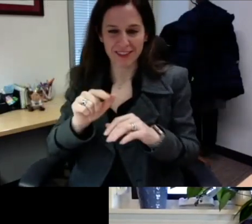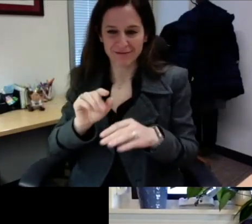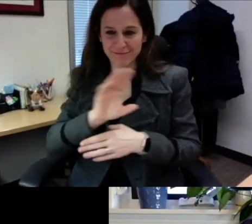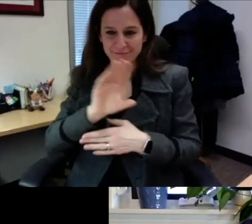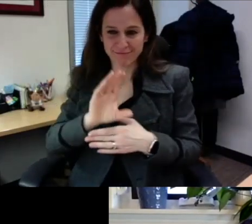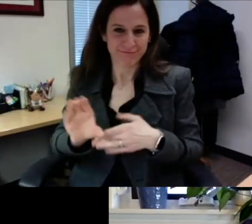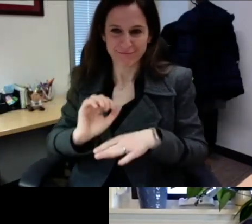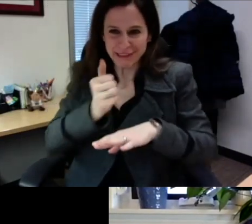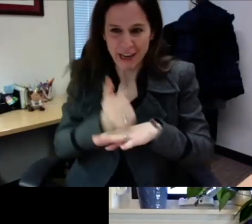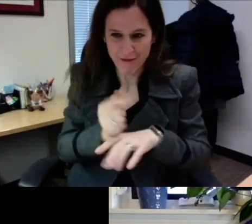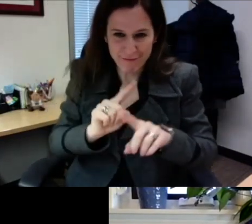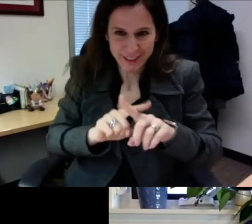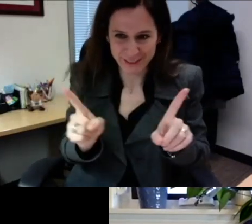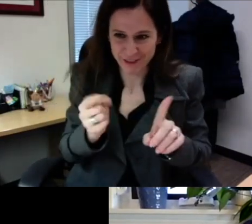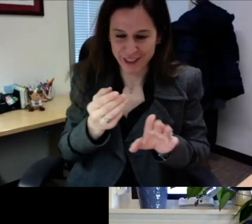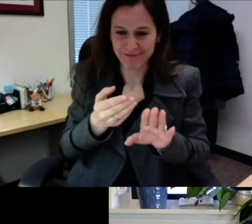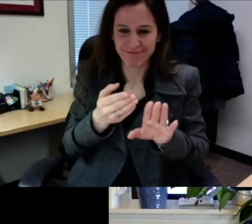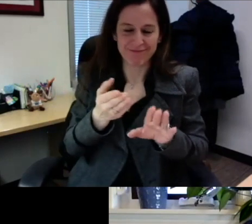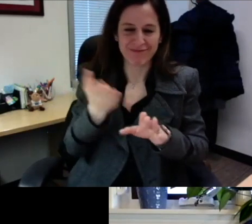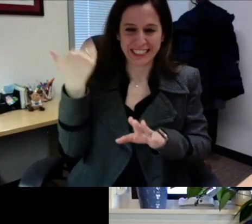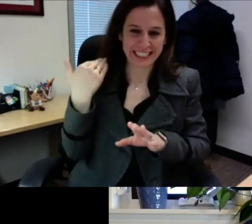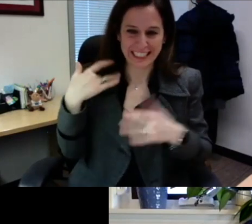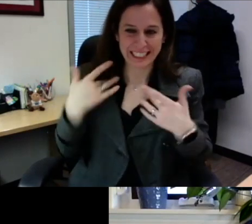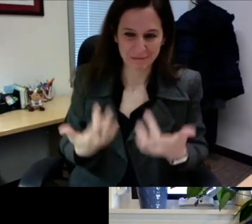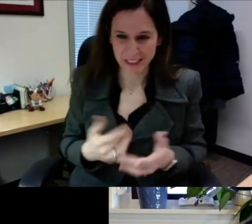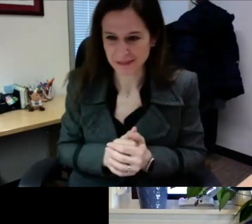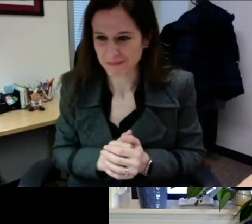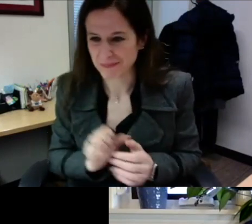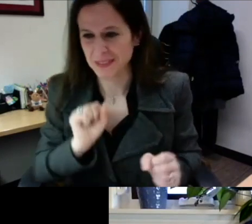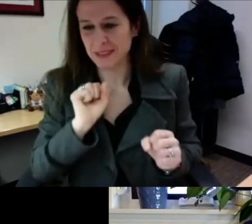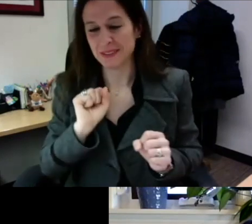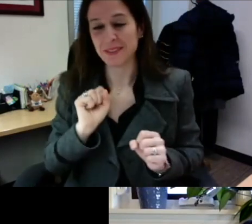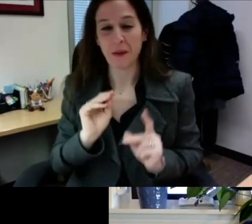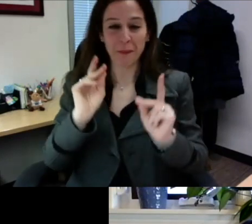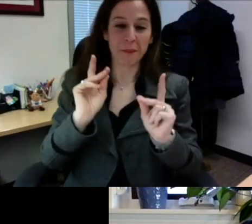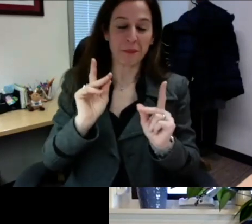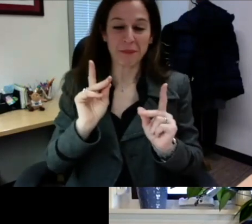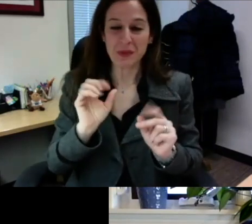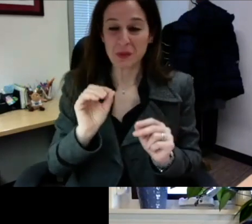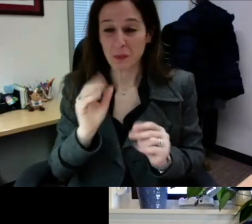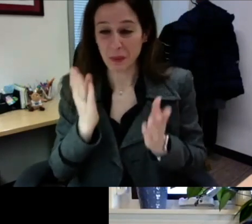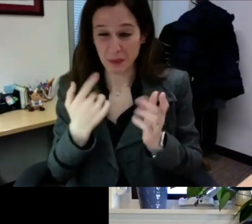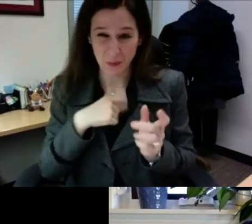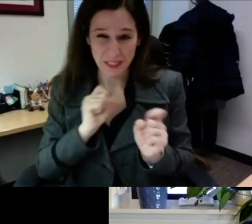Okay, I'm not sure what happened or how the Zoom was set up differently than it was last time.